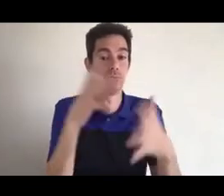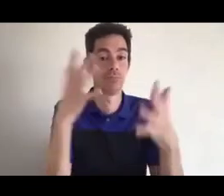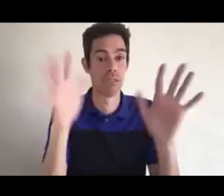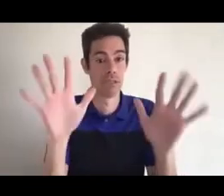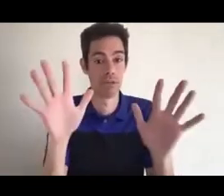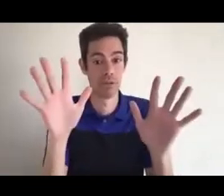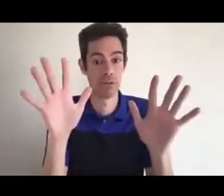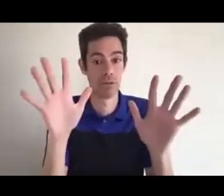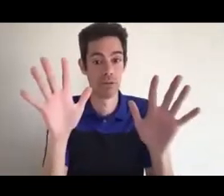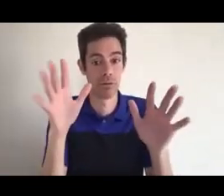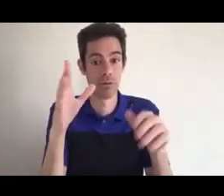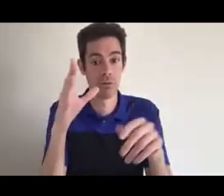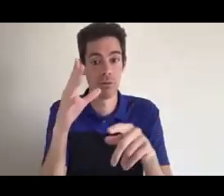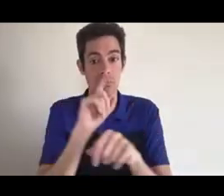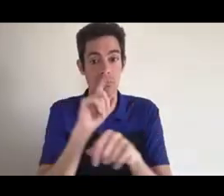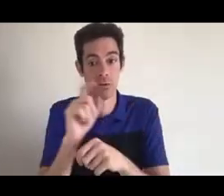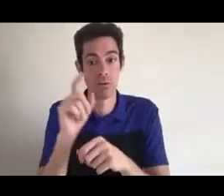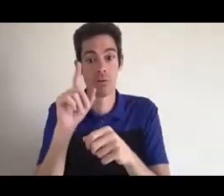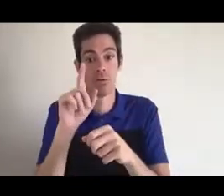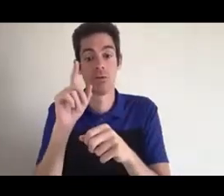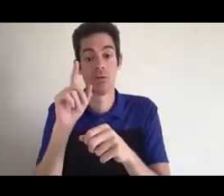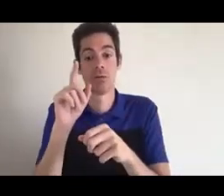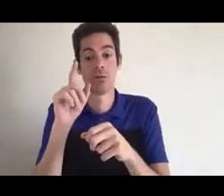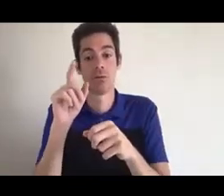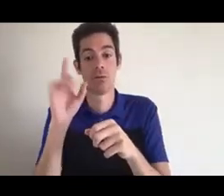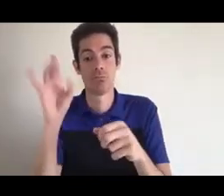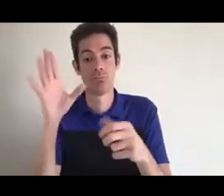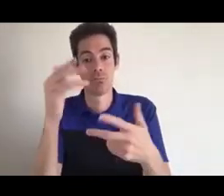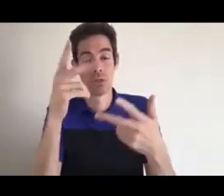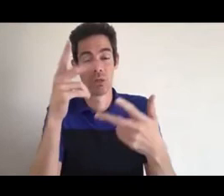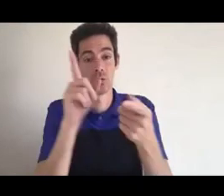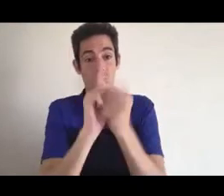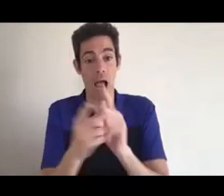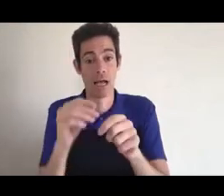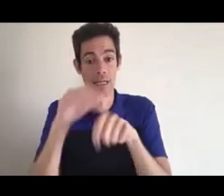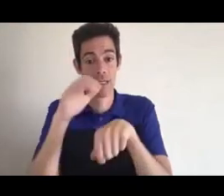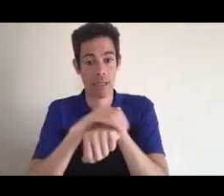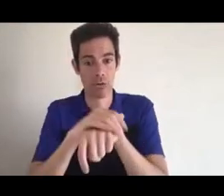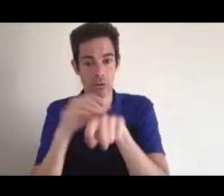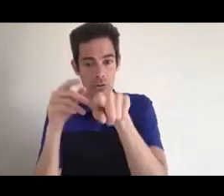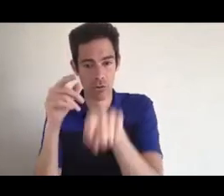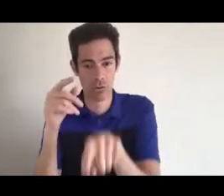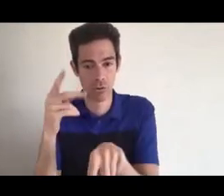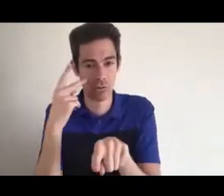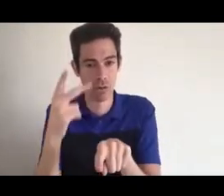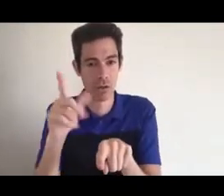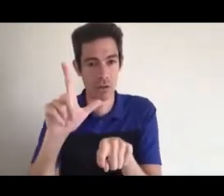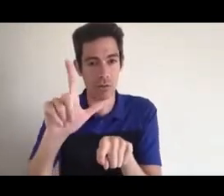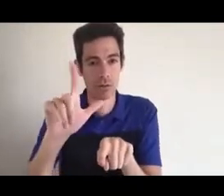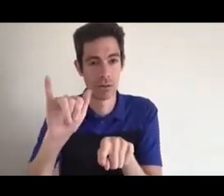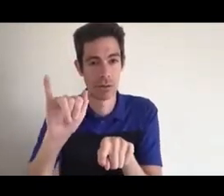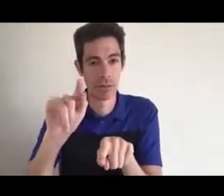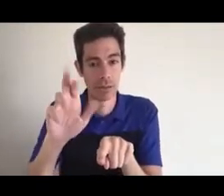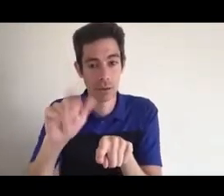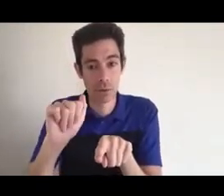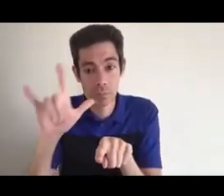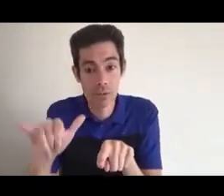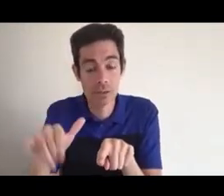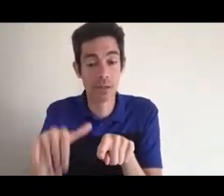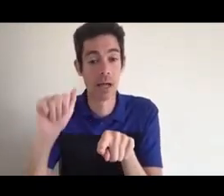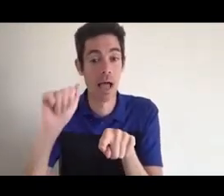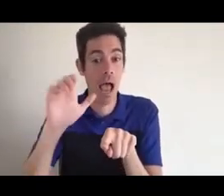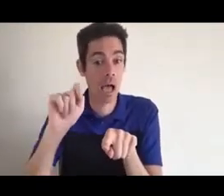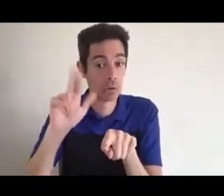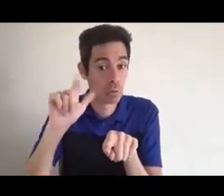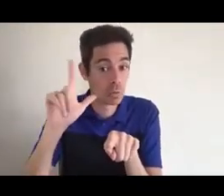signed awful, and the true biz. So finish and OMG and true biz can be translated